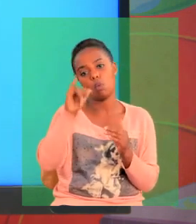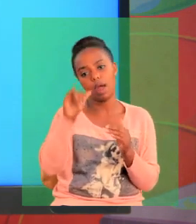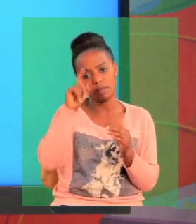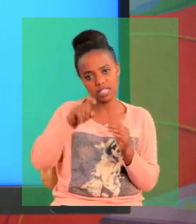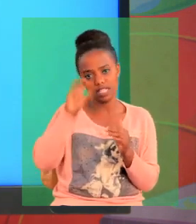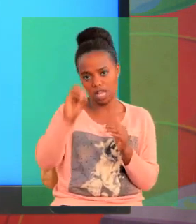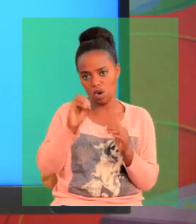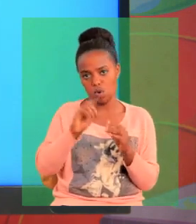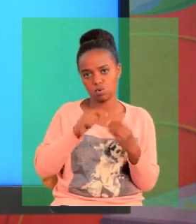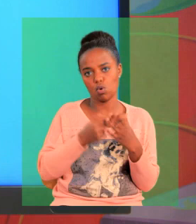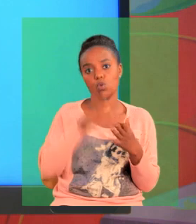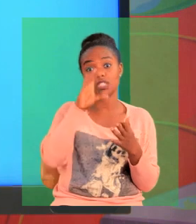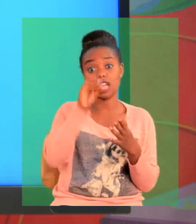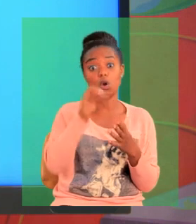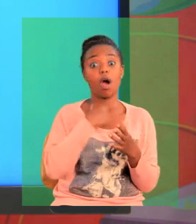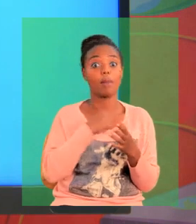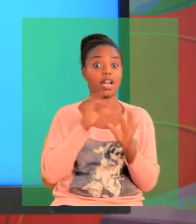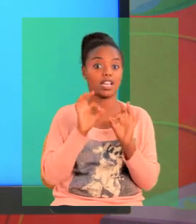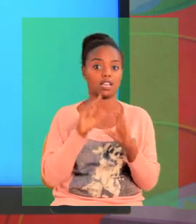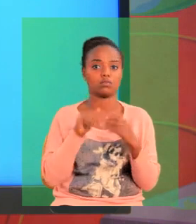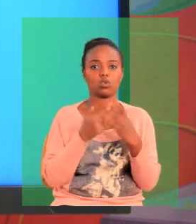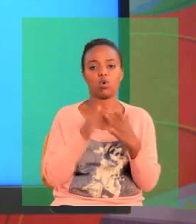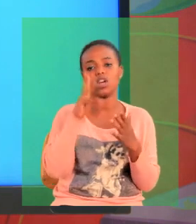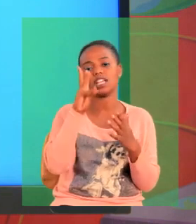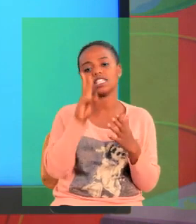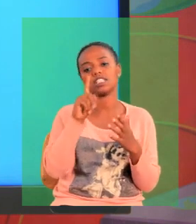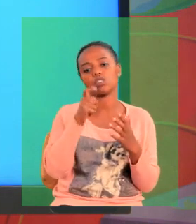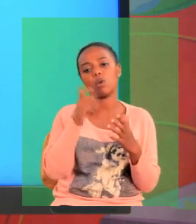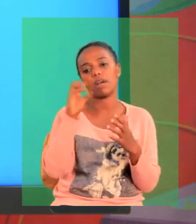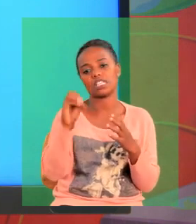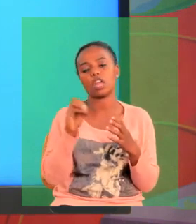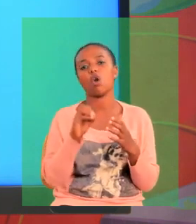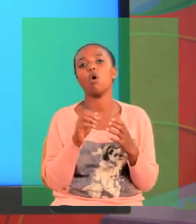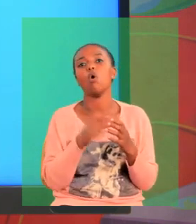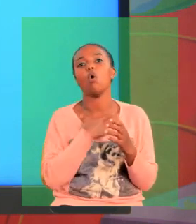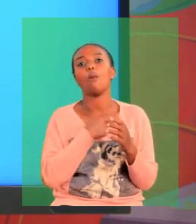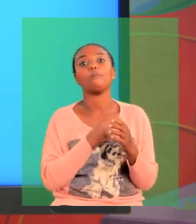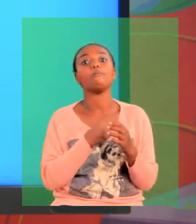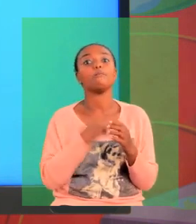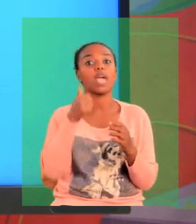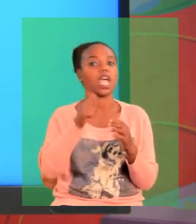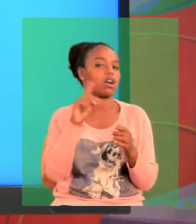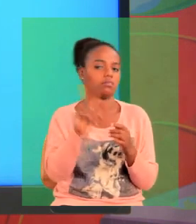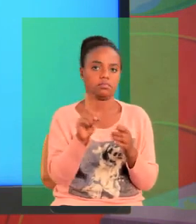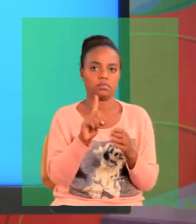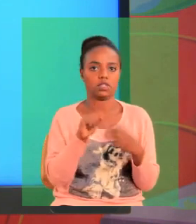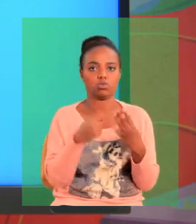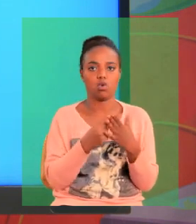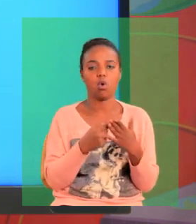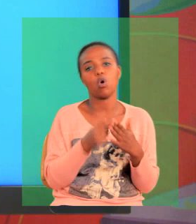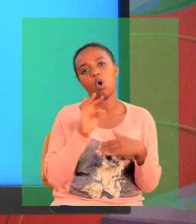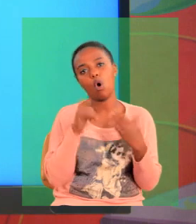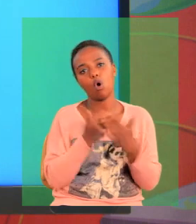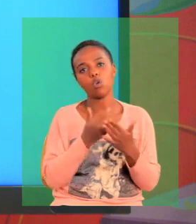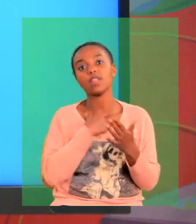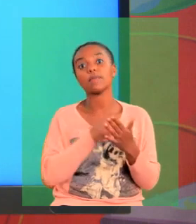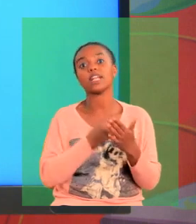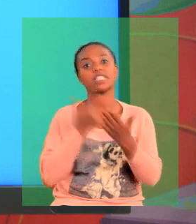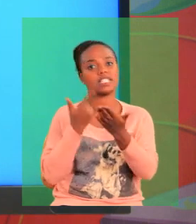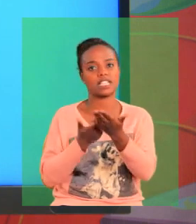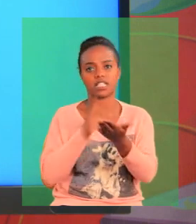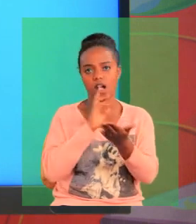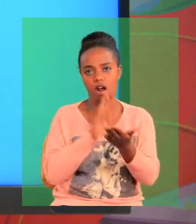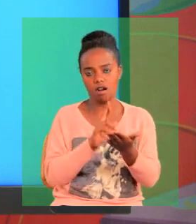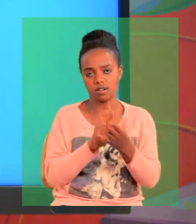but 0 is not in A. So 6 comma 0 is not element of R. So these are the elements of R.